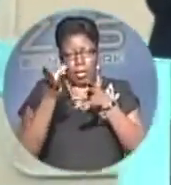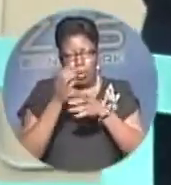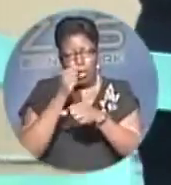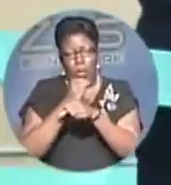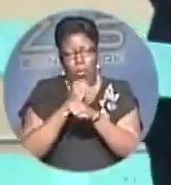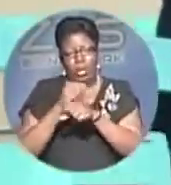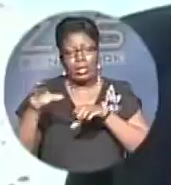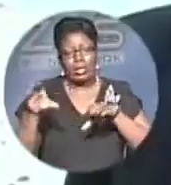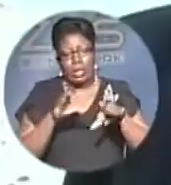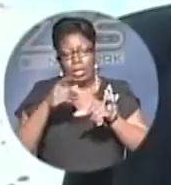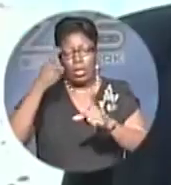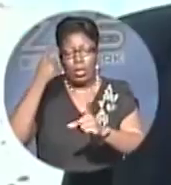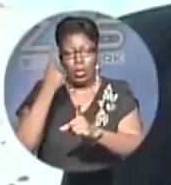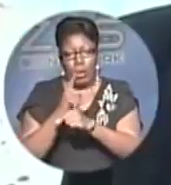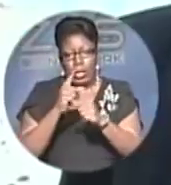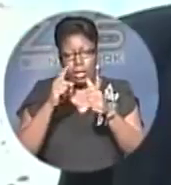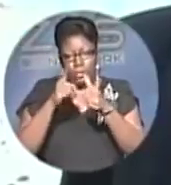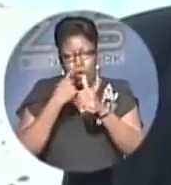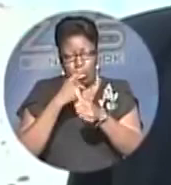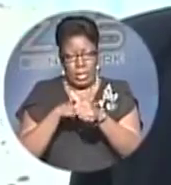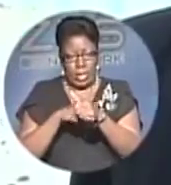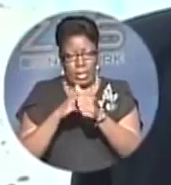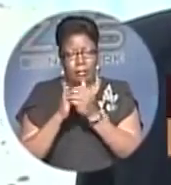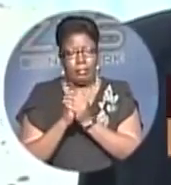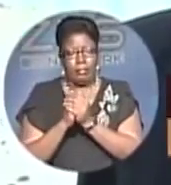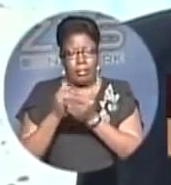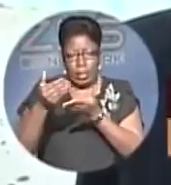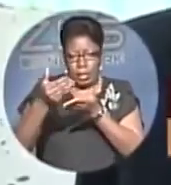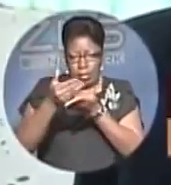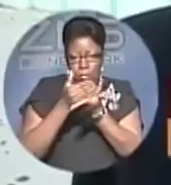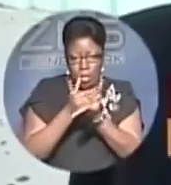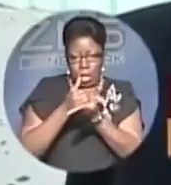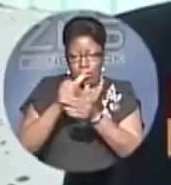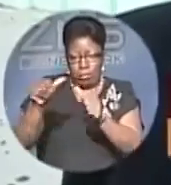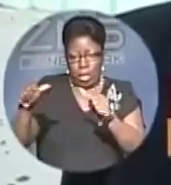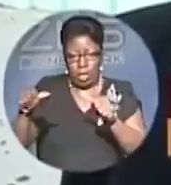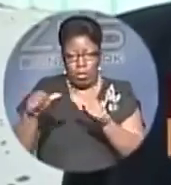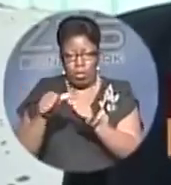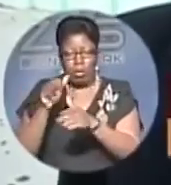time. There's some concerns we still have. I'm concerned about the air conditioning system